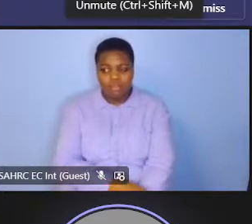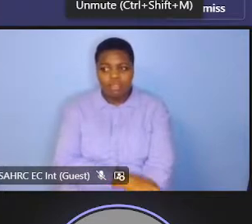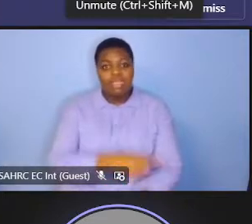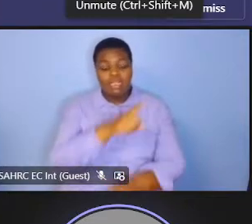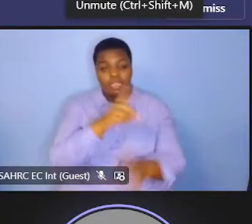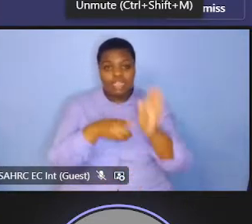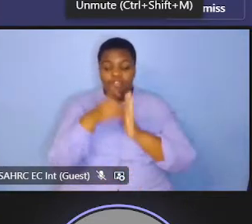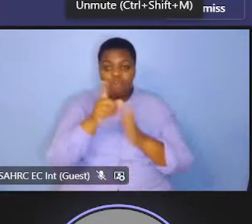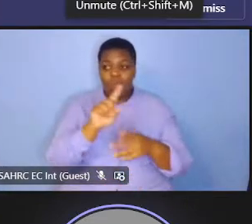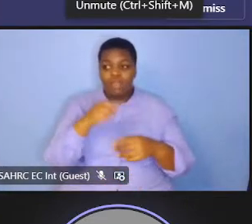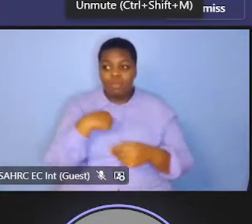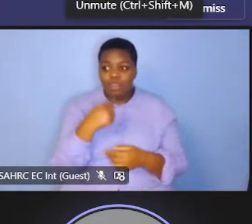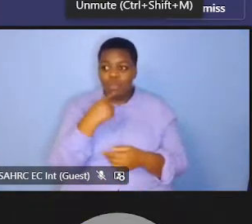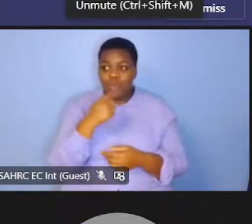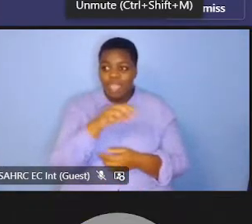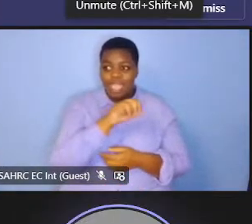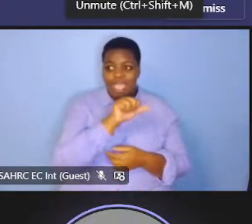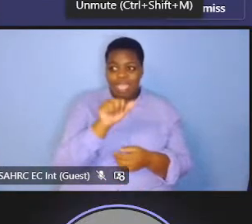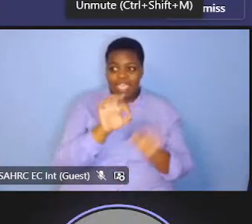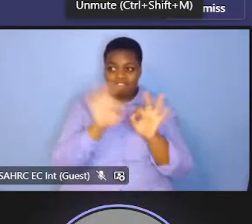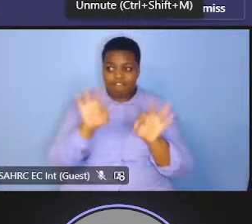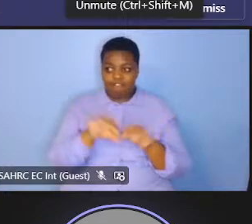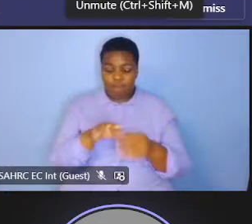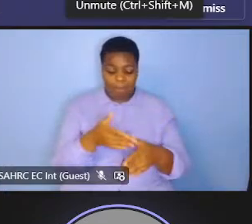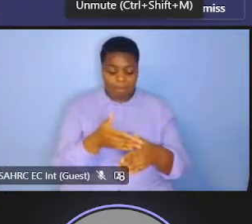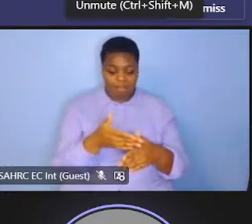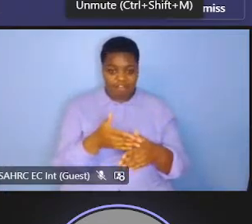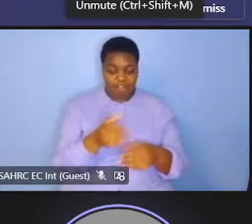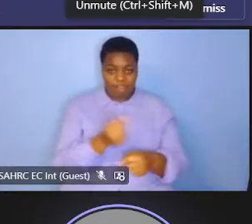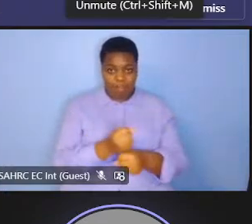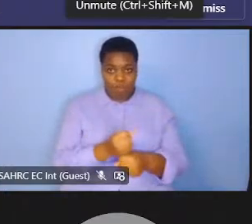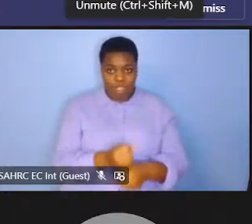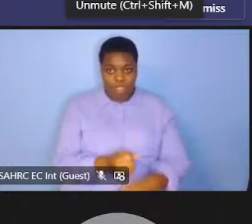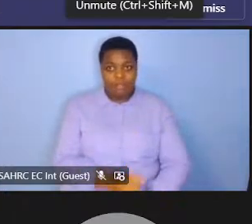A-form framework, which stipulates that